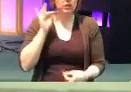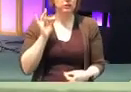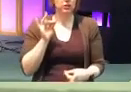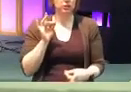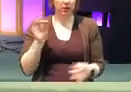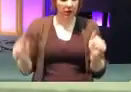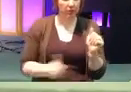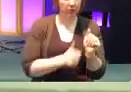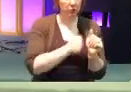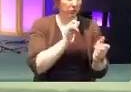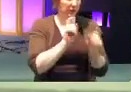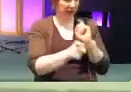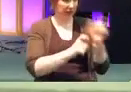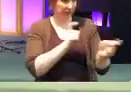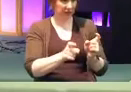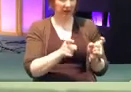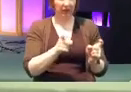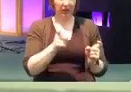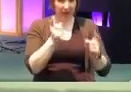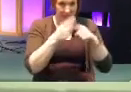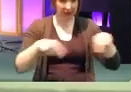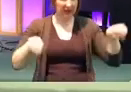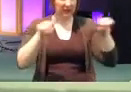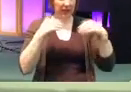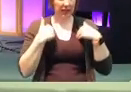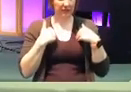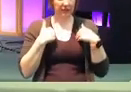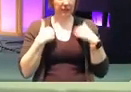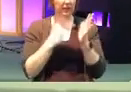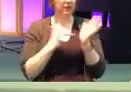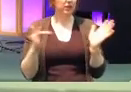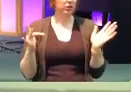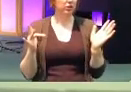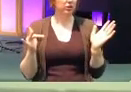Spirit, they have an advantage.